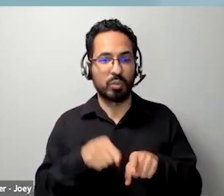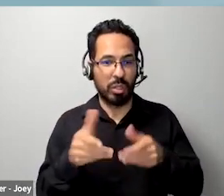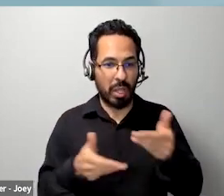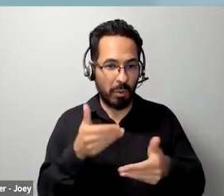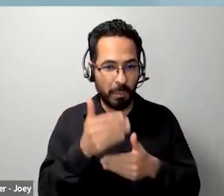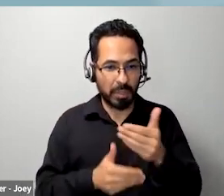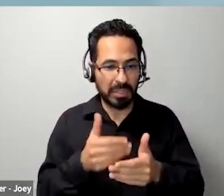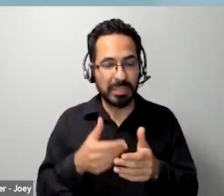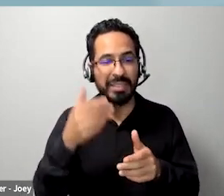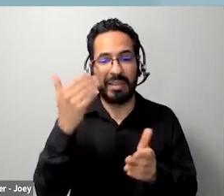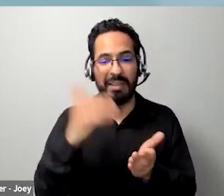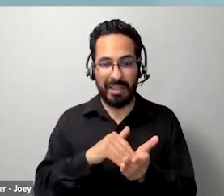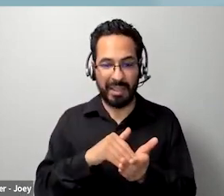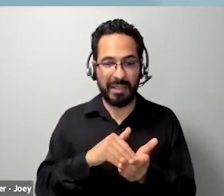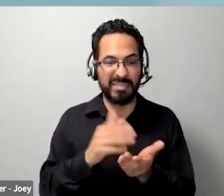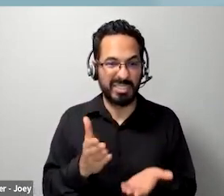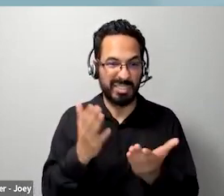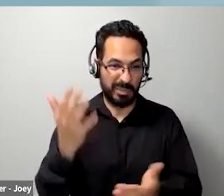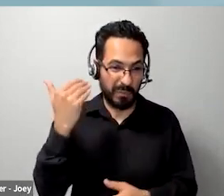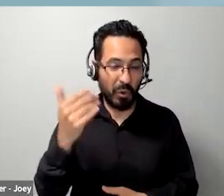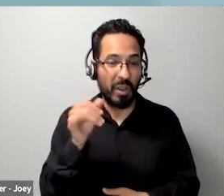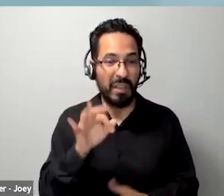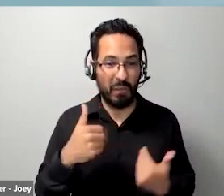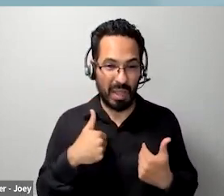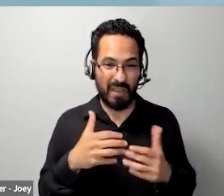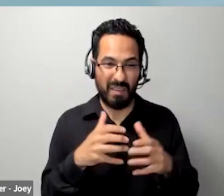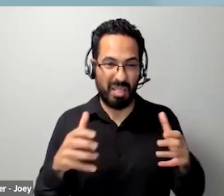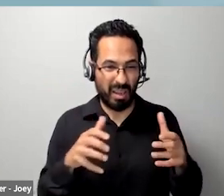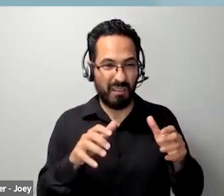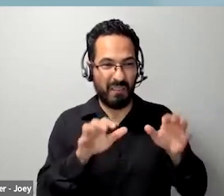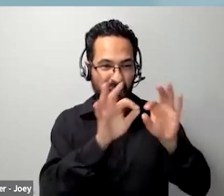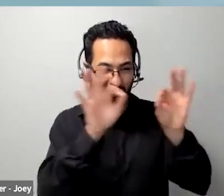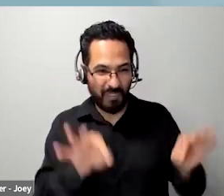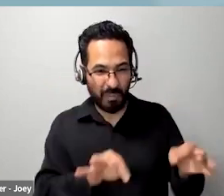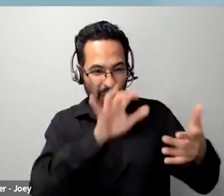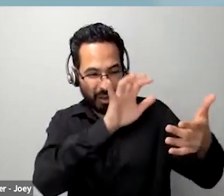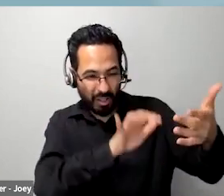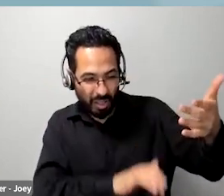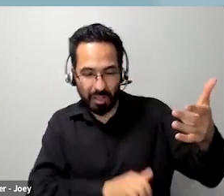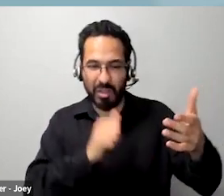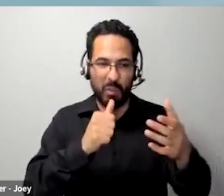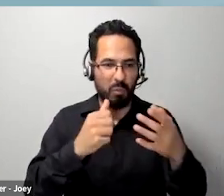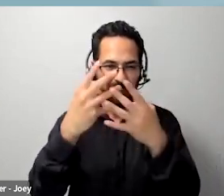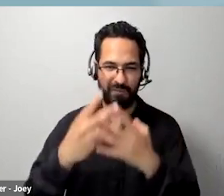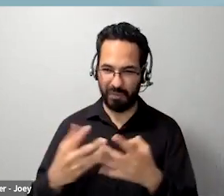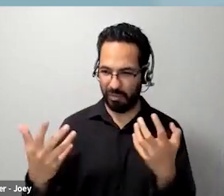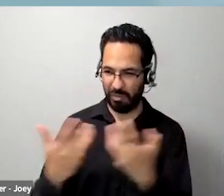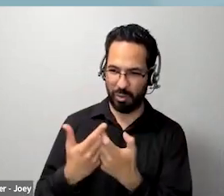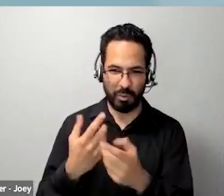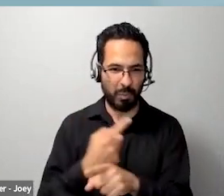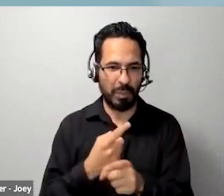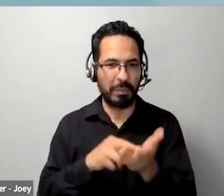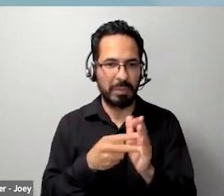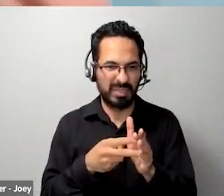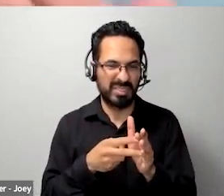to our suggestions earlier. If you have a lot of formatting in that resume, it's not going to parse correctly, and a lot of your information is going to get